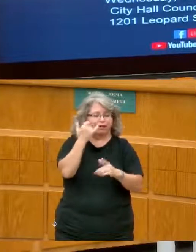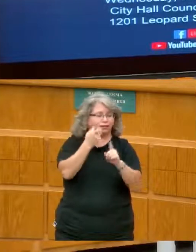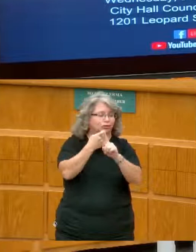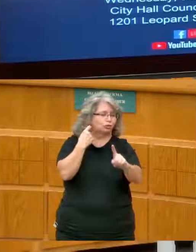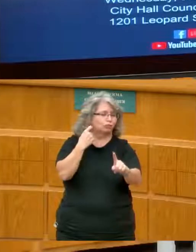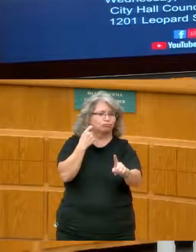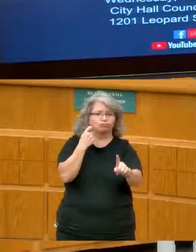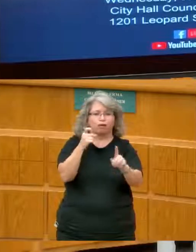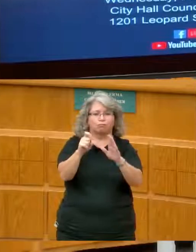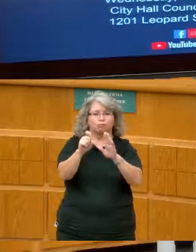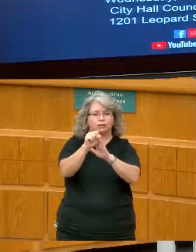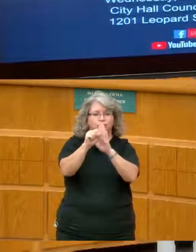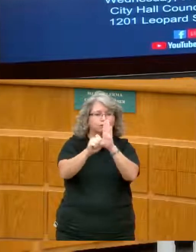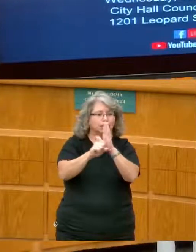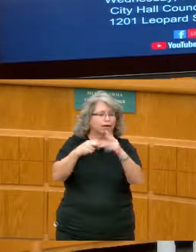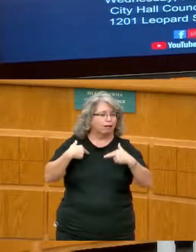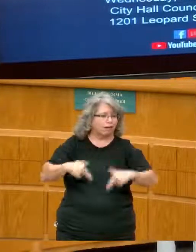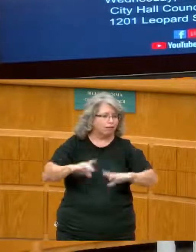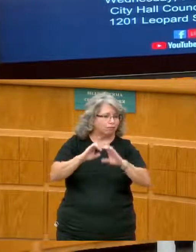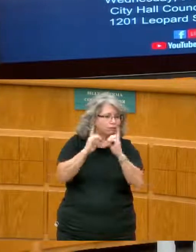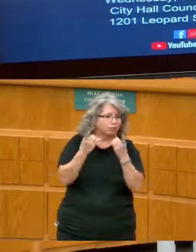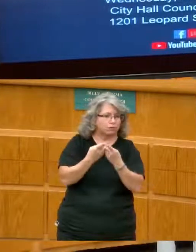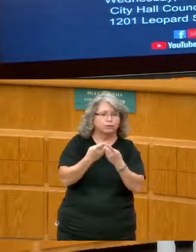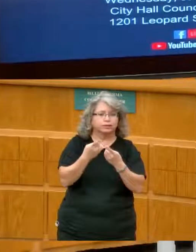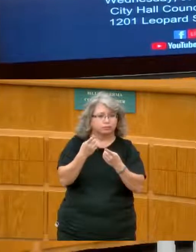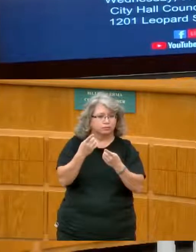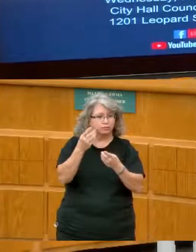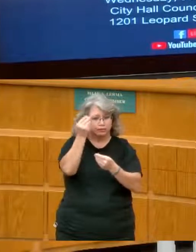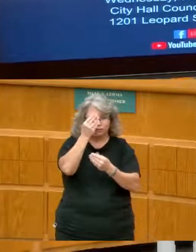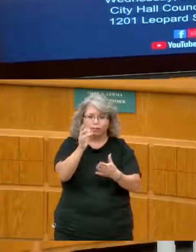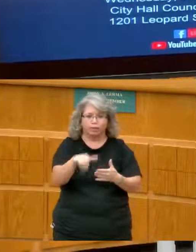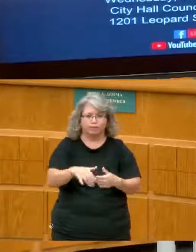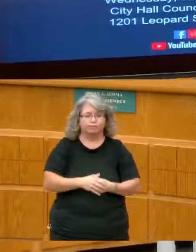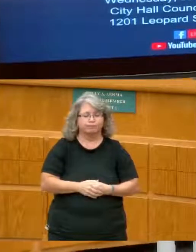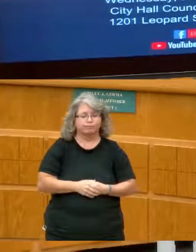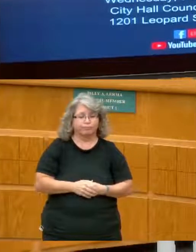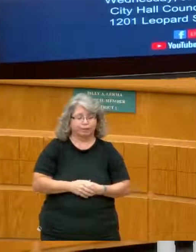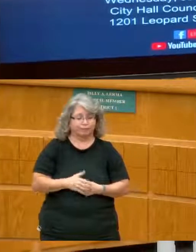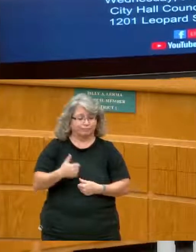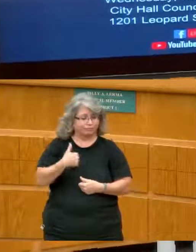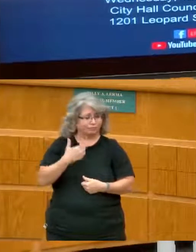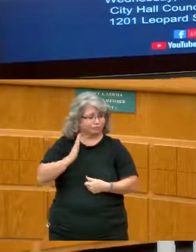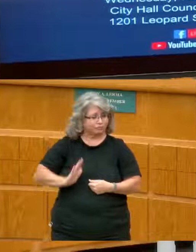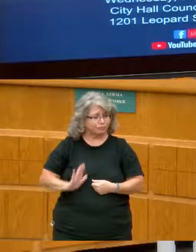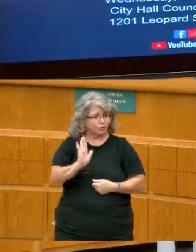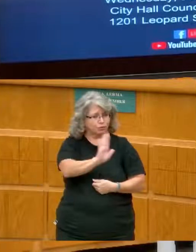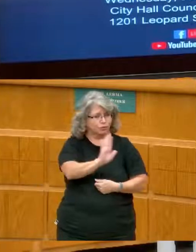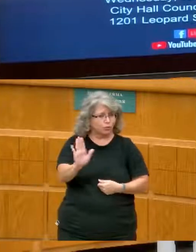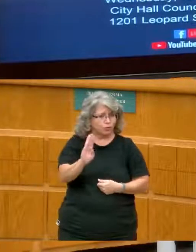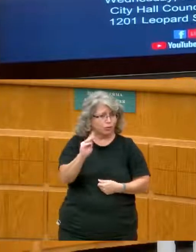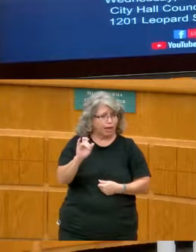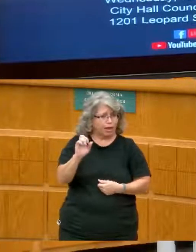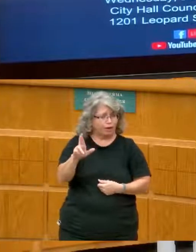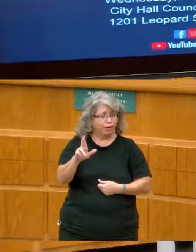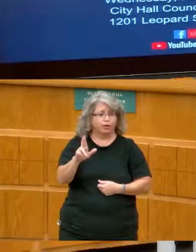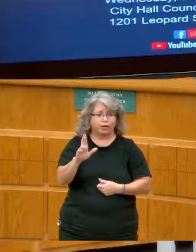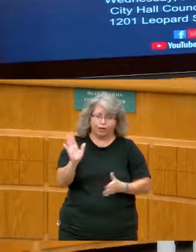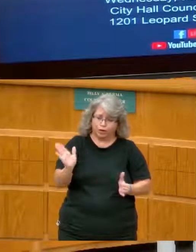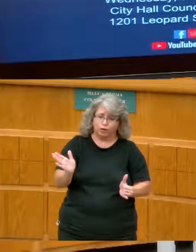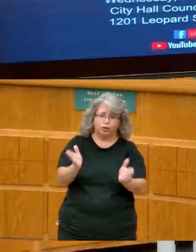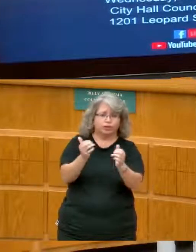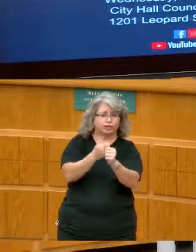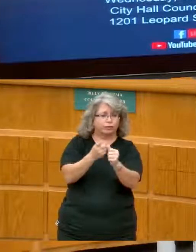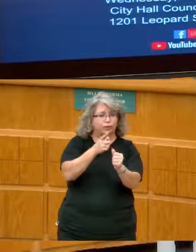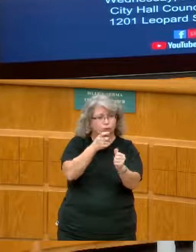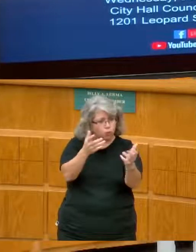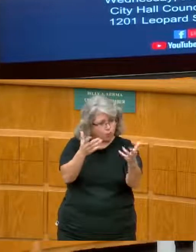the Commissioner John Hellerstedt. And as your mayor, I want to encourage everyone who wants to get vaccinated to please do so. And